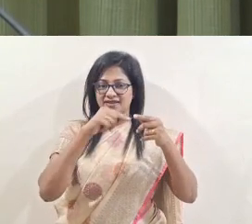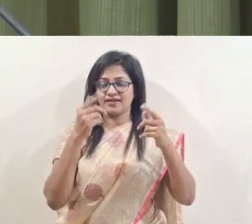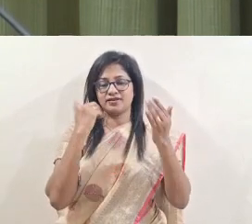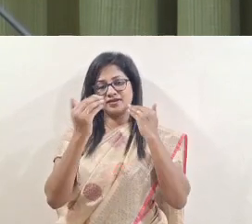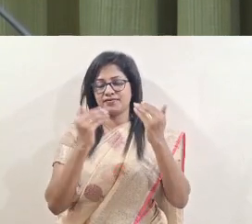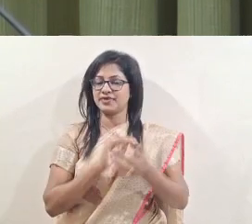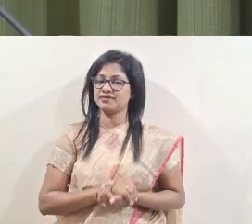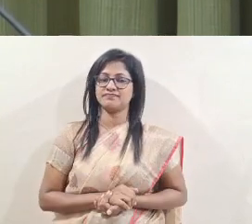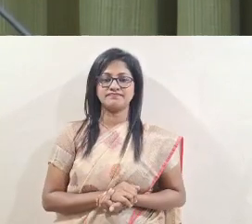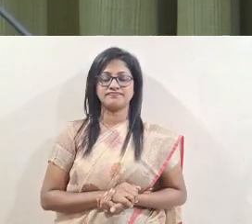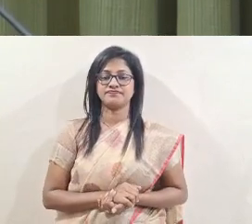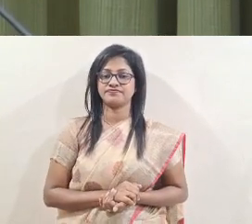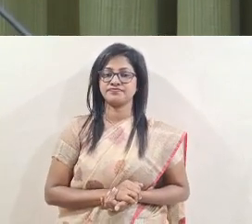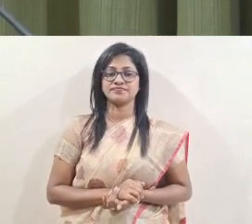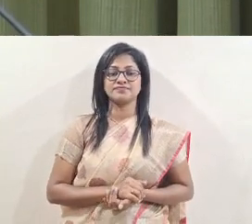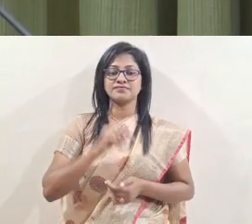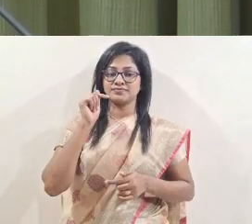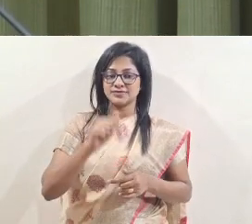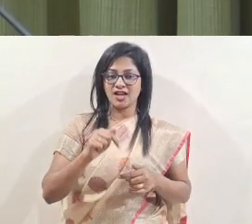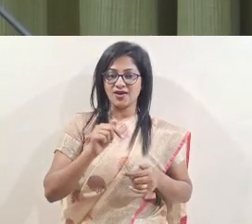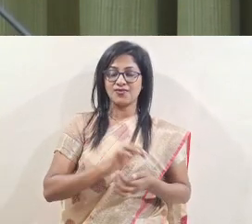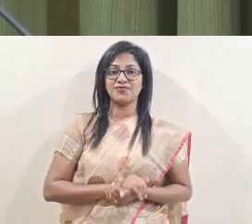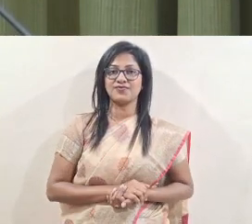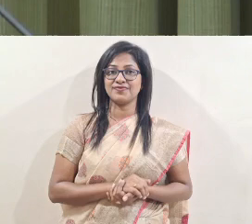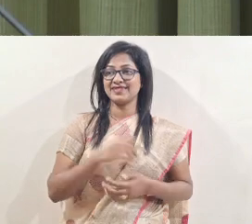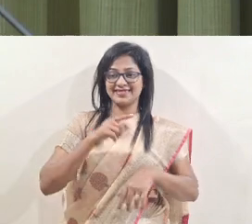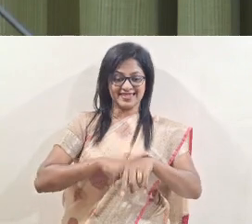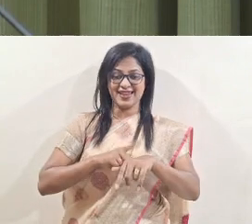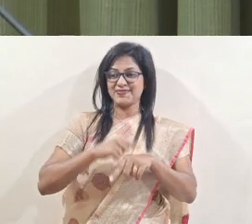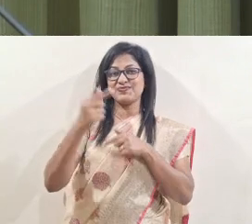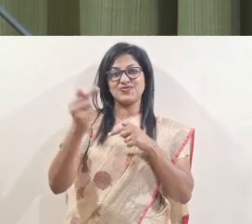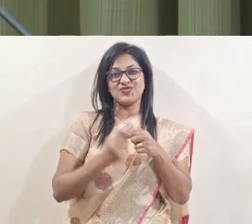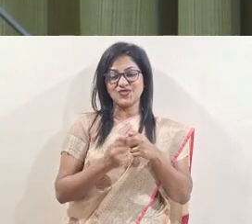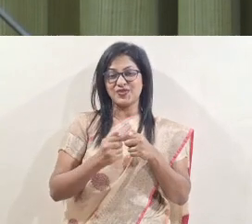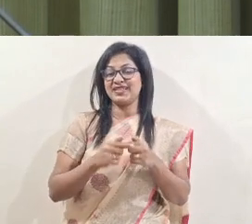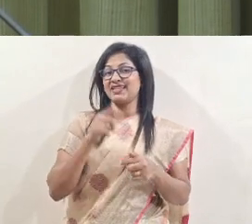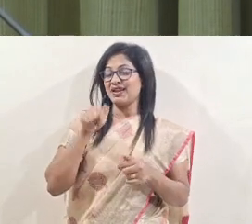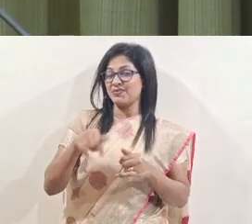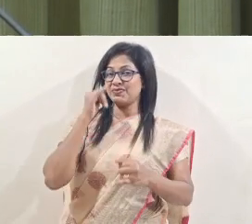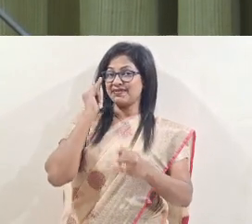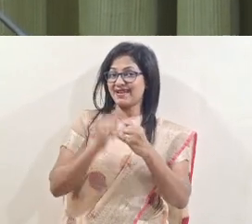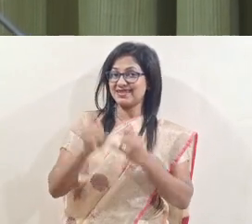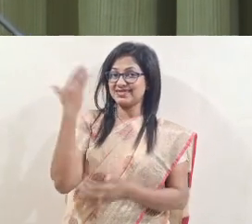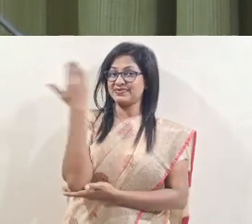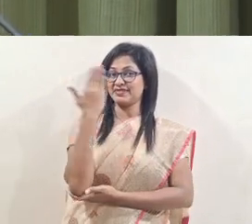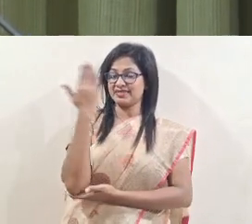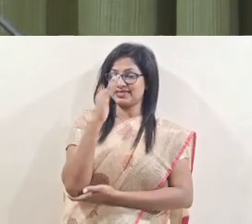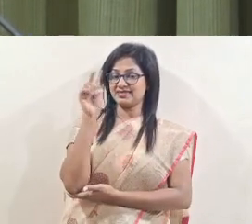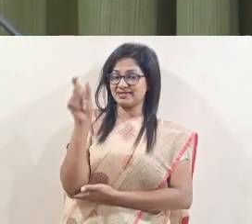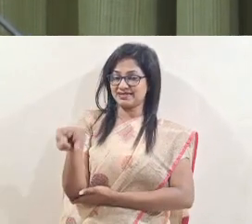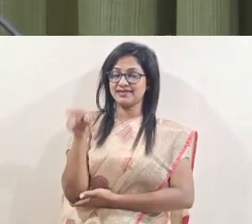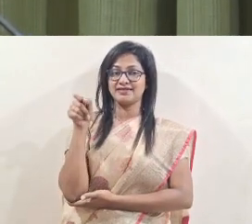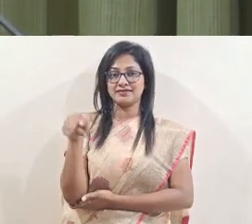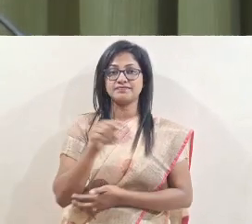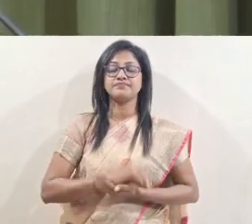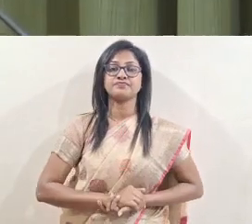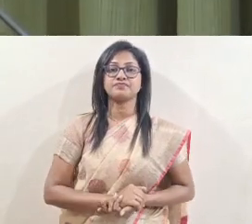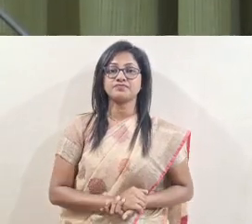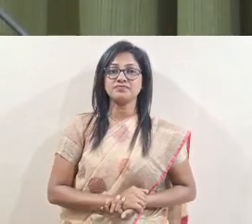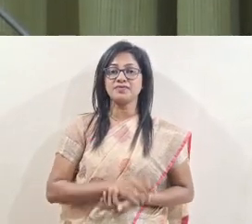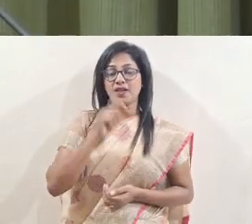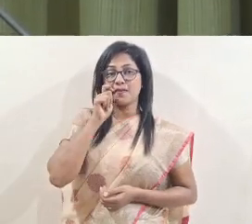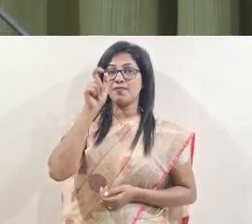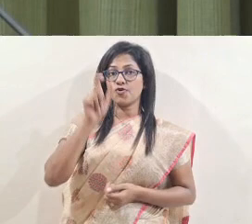so I'll just now, anyway, I'm running short of time now. Last presenter is Somnath